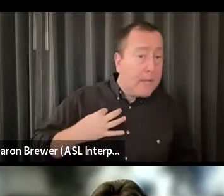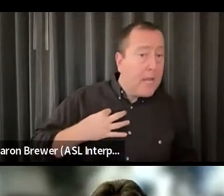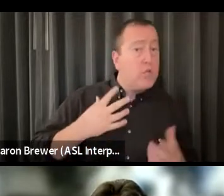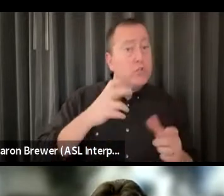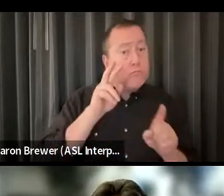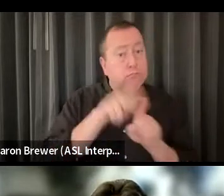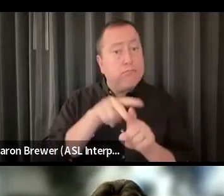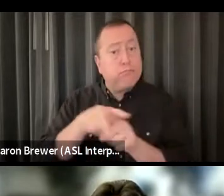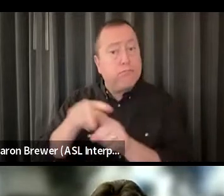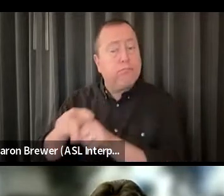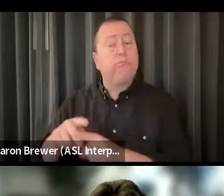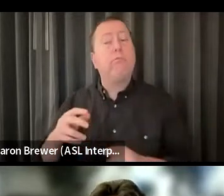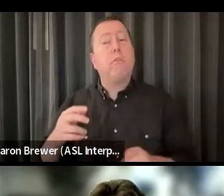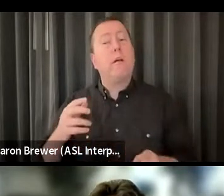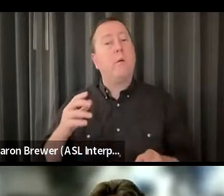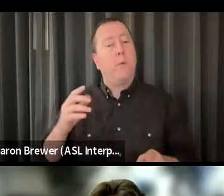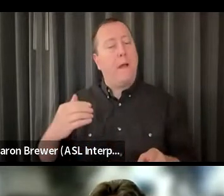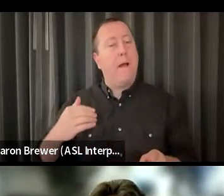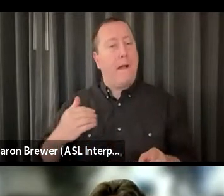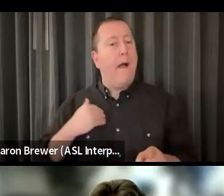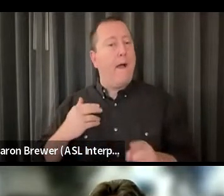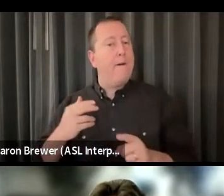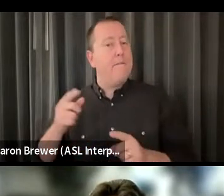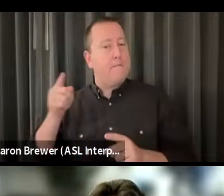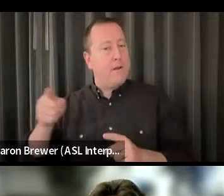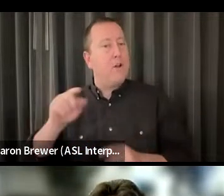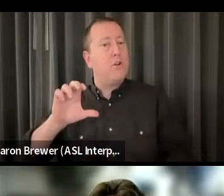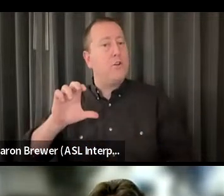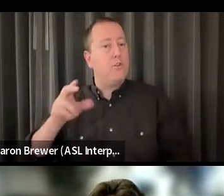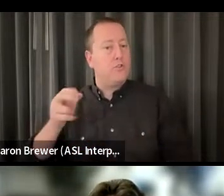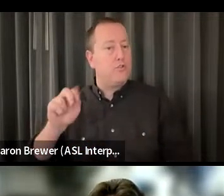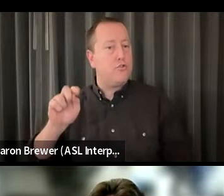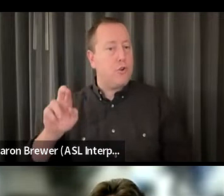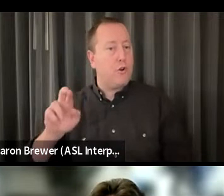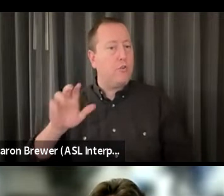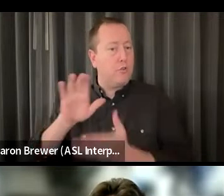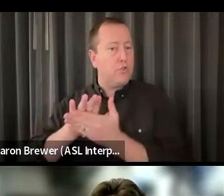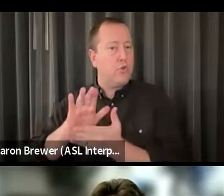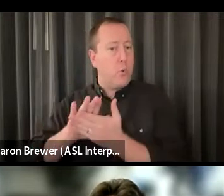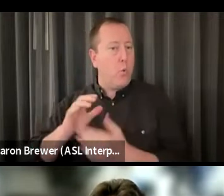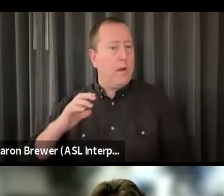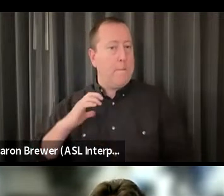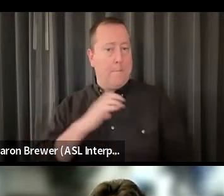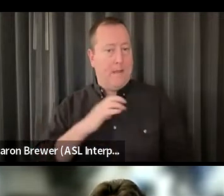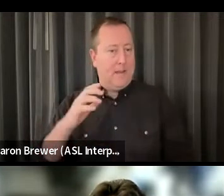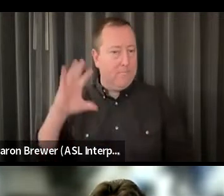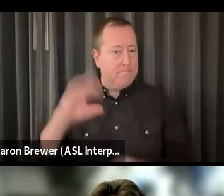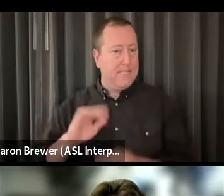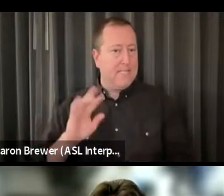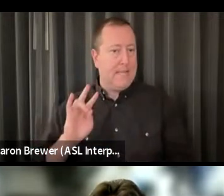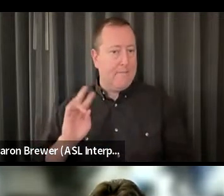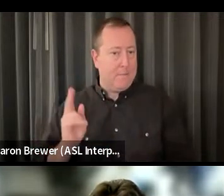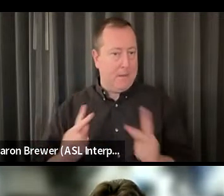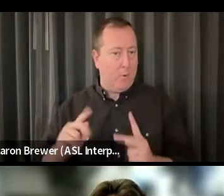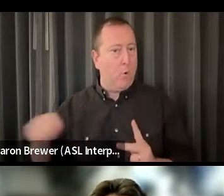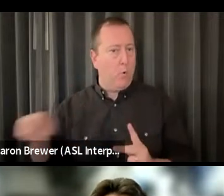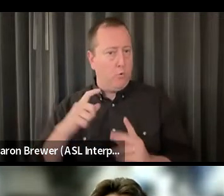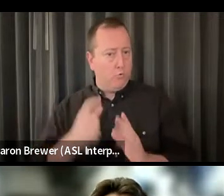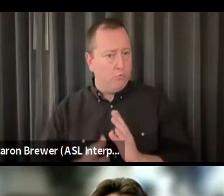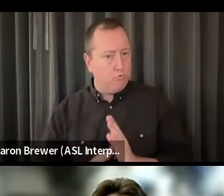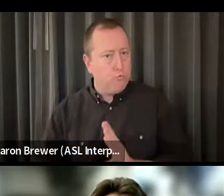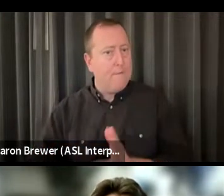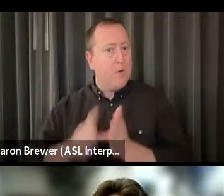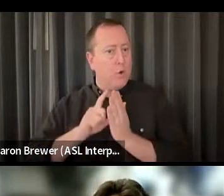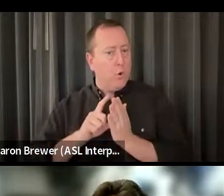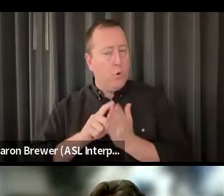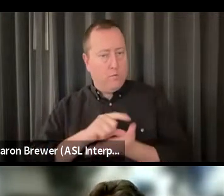reviewed by a charter school facility committee made up of 7 members that